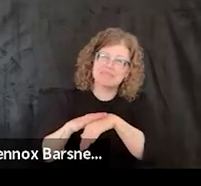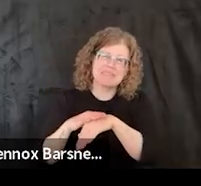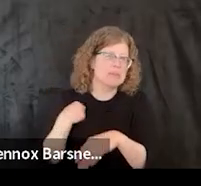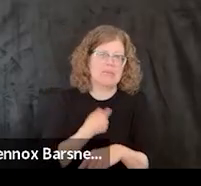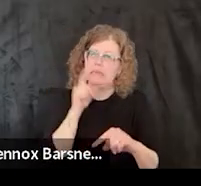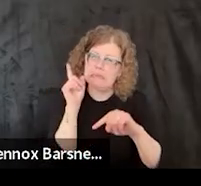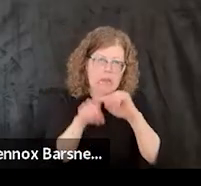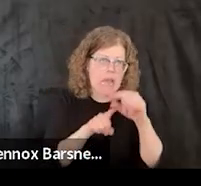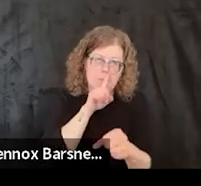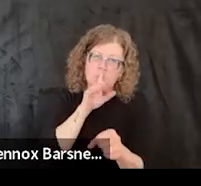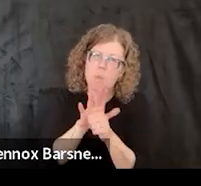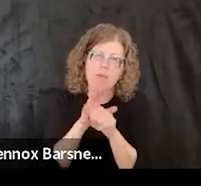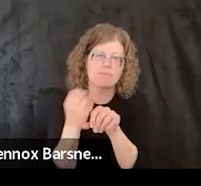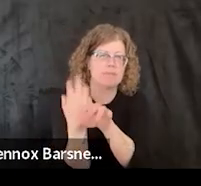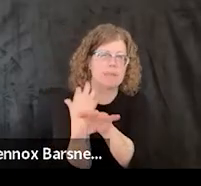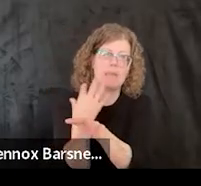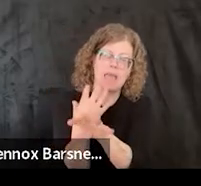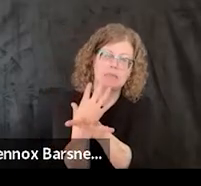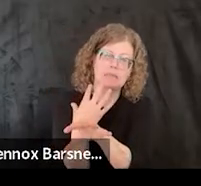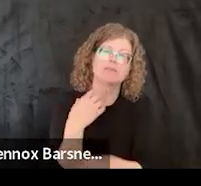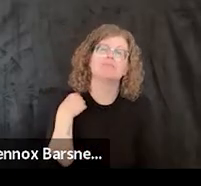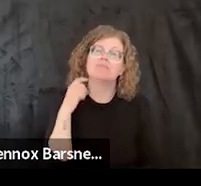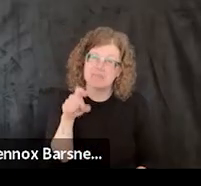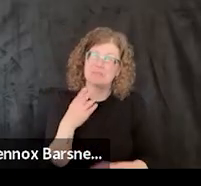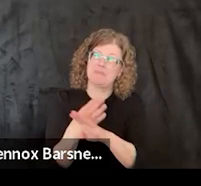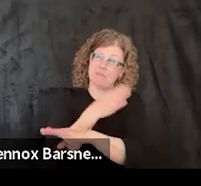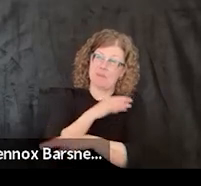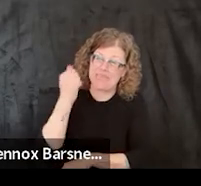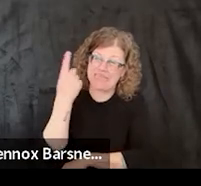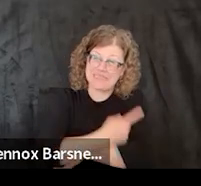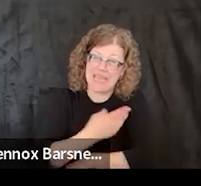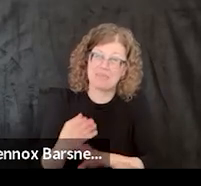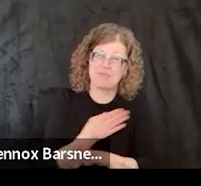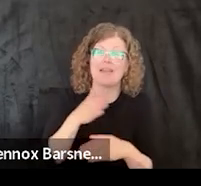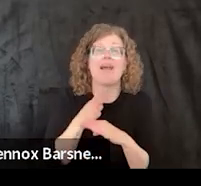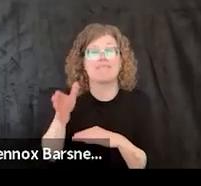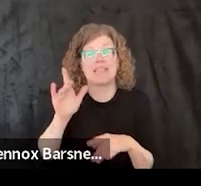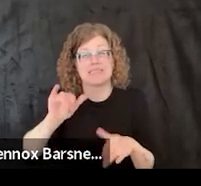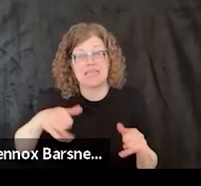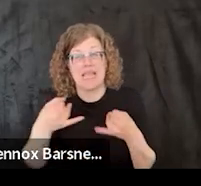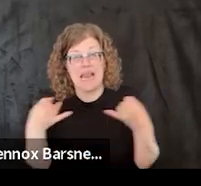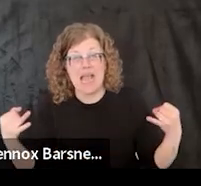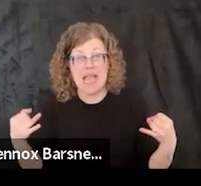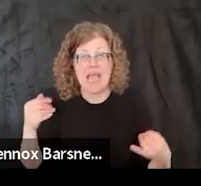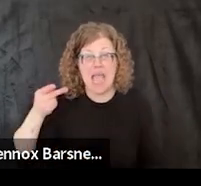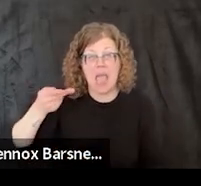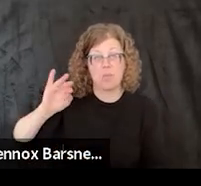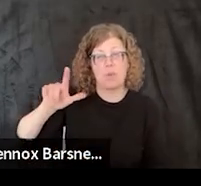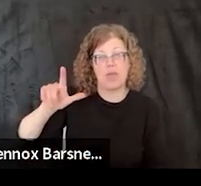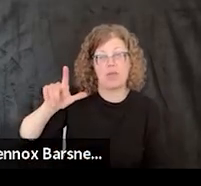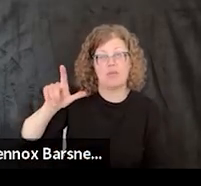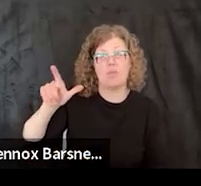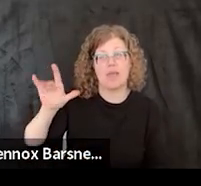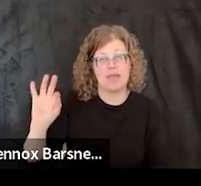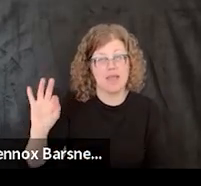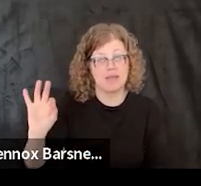business days before the deadline, which would be April 29th, 2026. We cannot promise feedback after